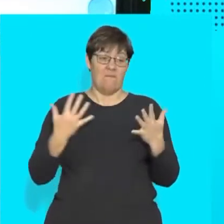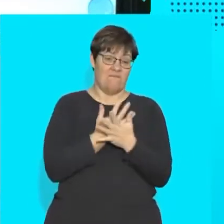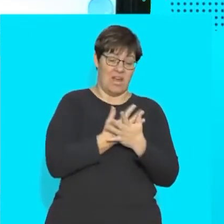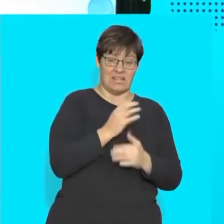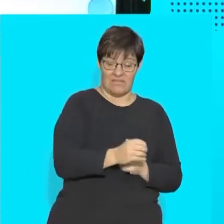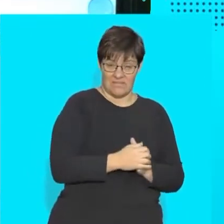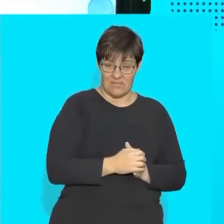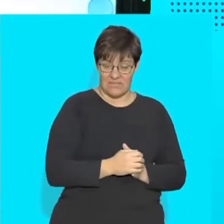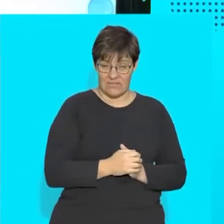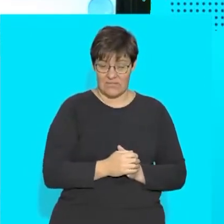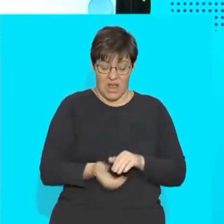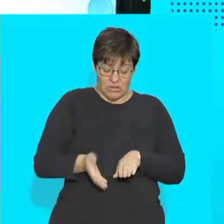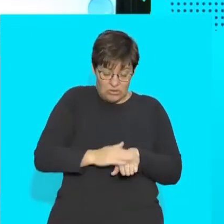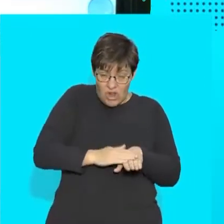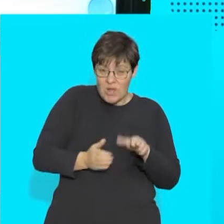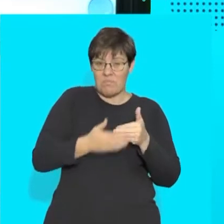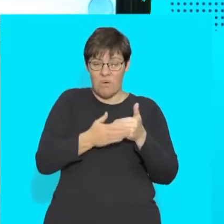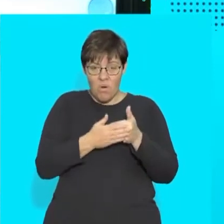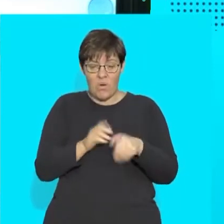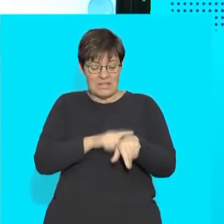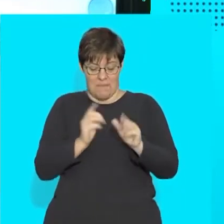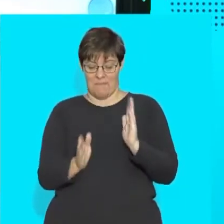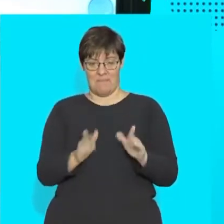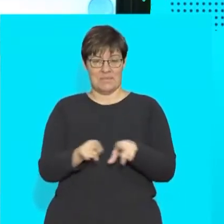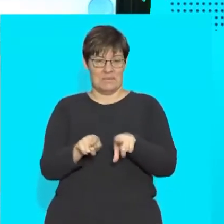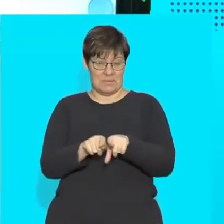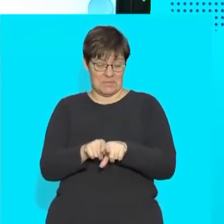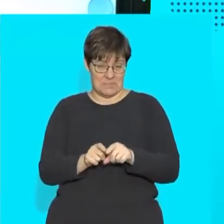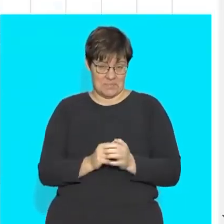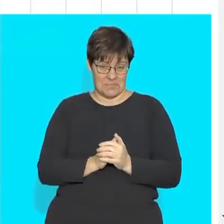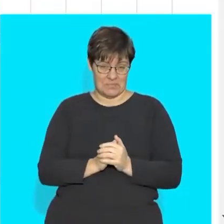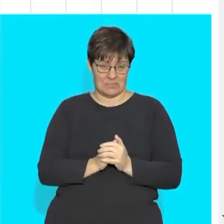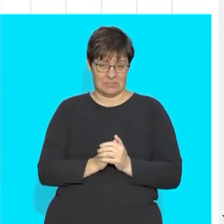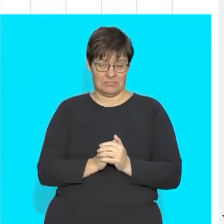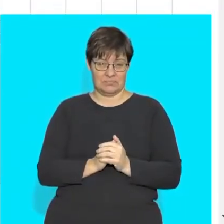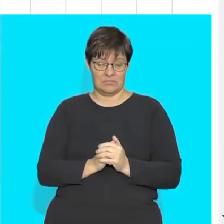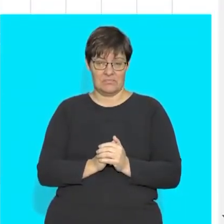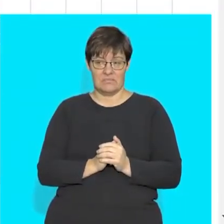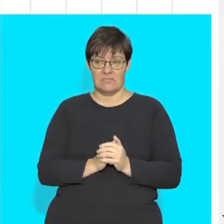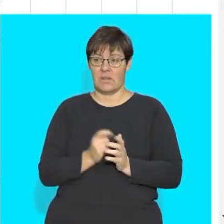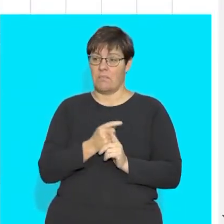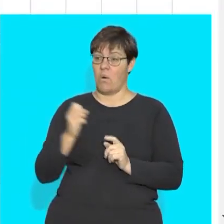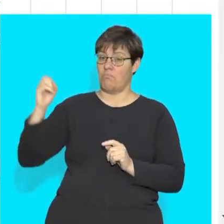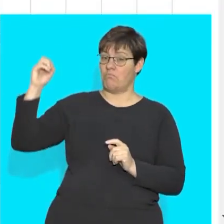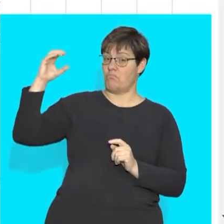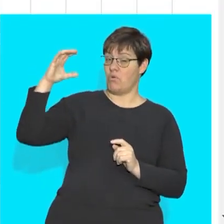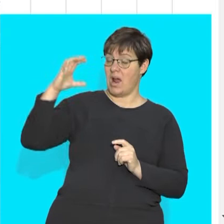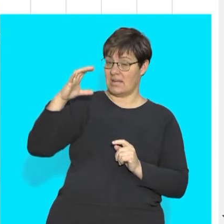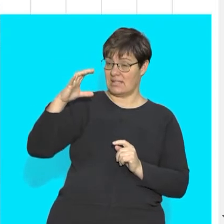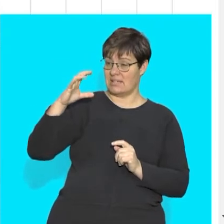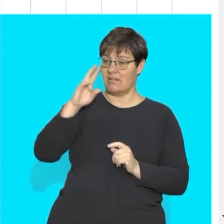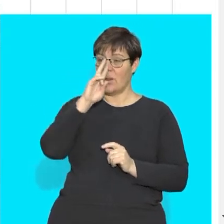moving faster, we'll have more charge in the same time periods. If now I make it